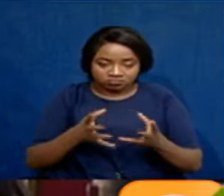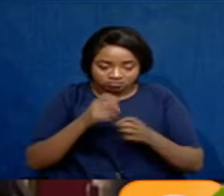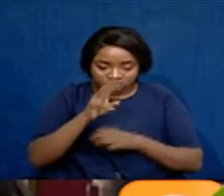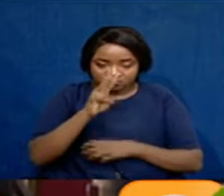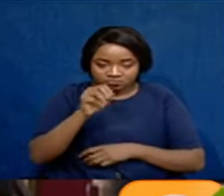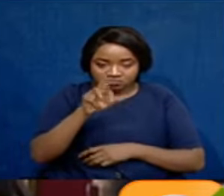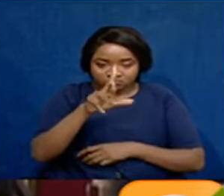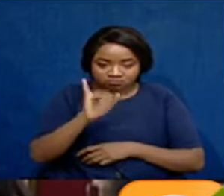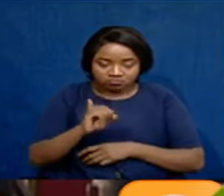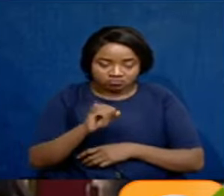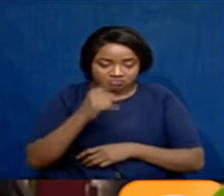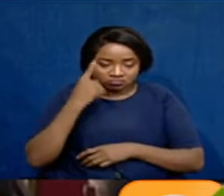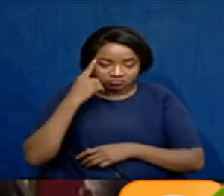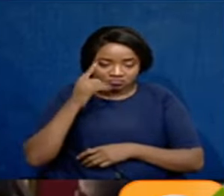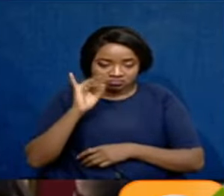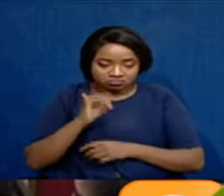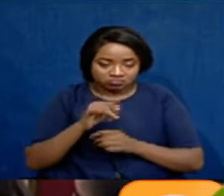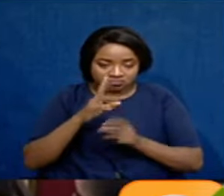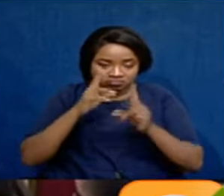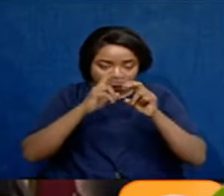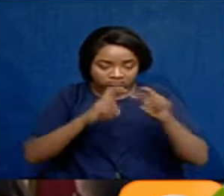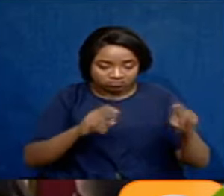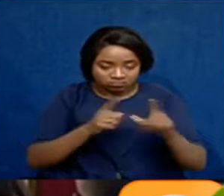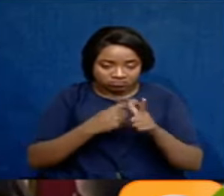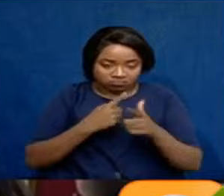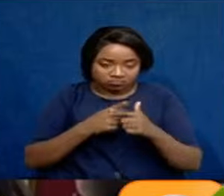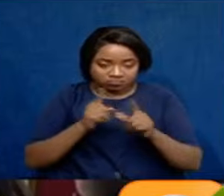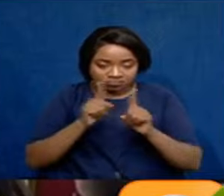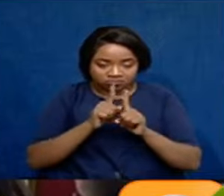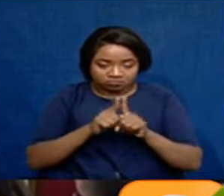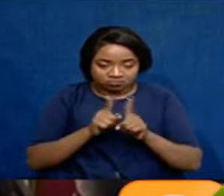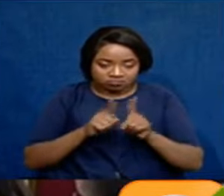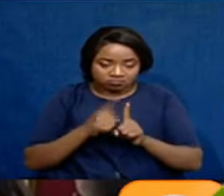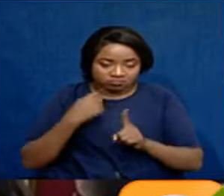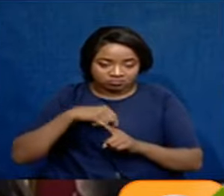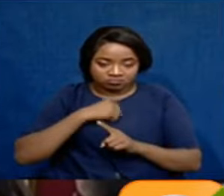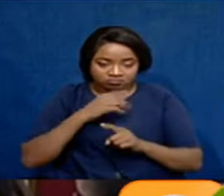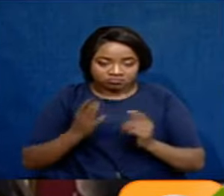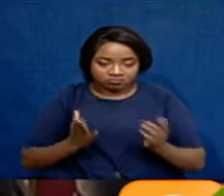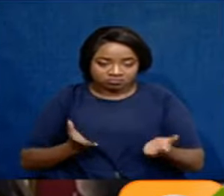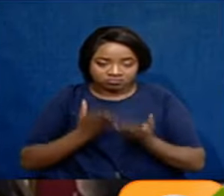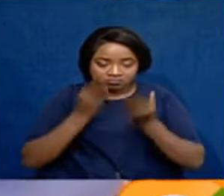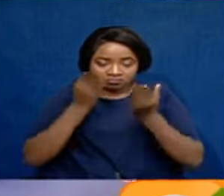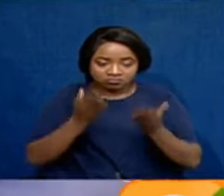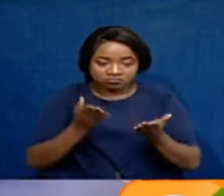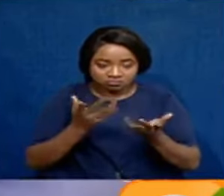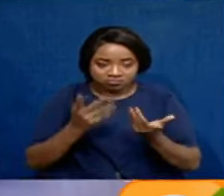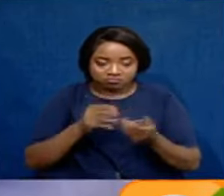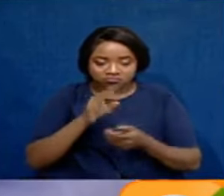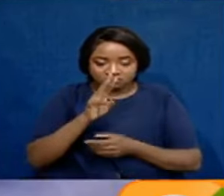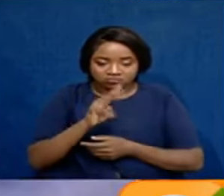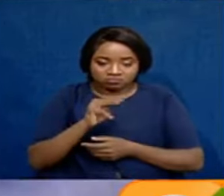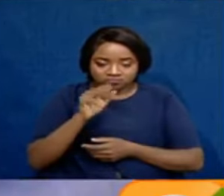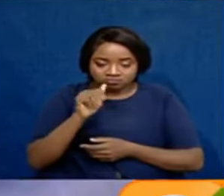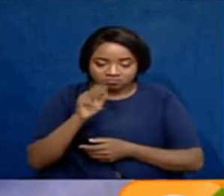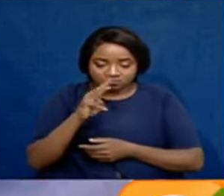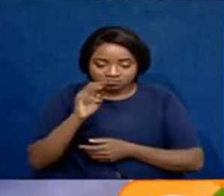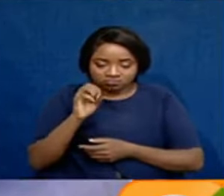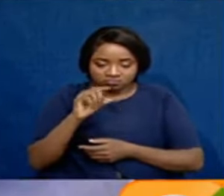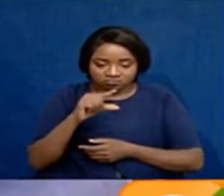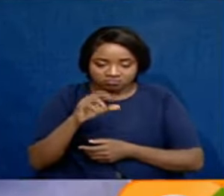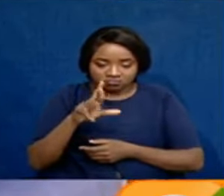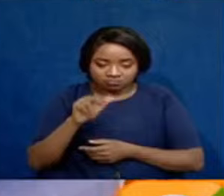for. At the same time, let me just mention for other cancers, we are also providing mammography for screening, that's for breast, and we